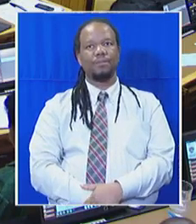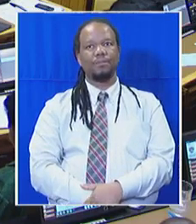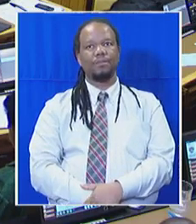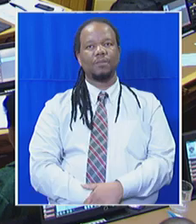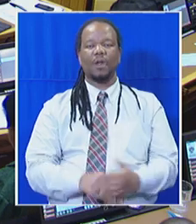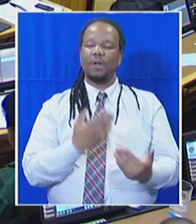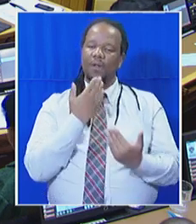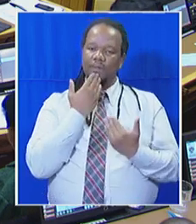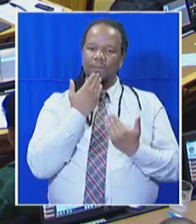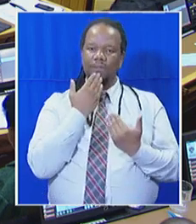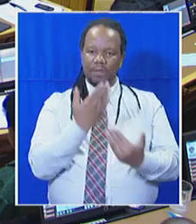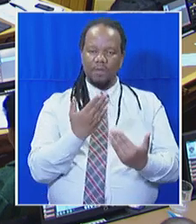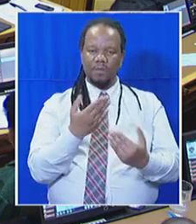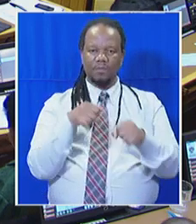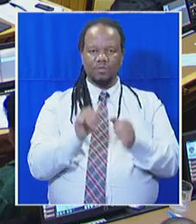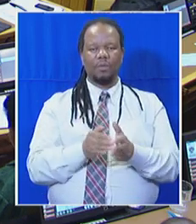Thank you, Honorable Chair.